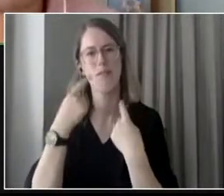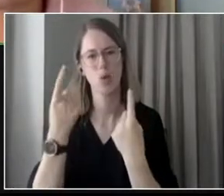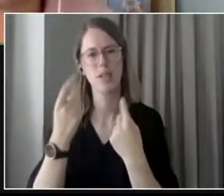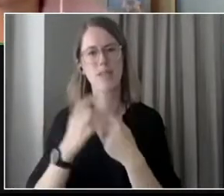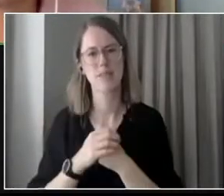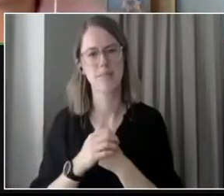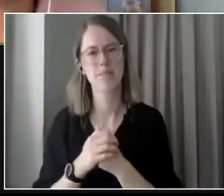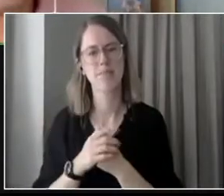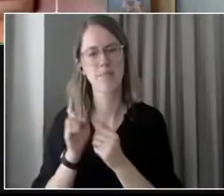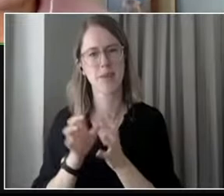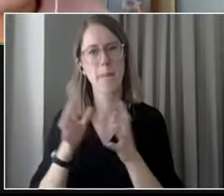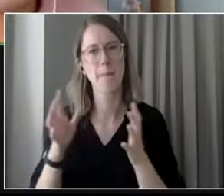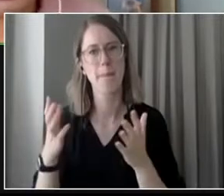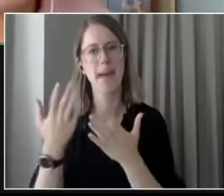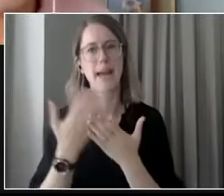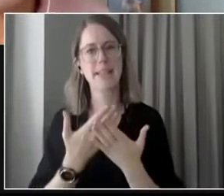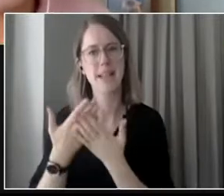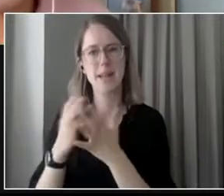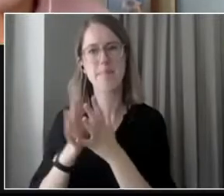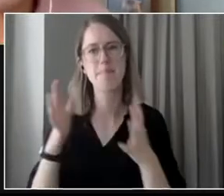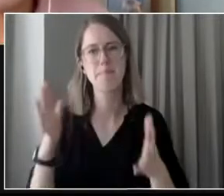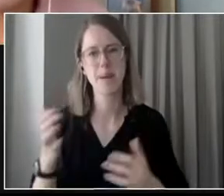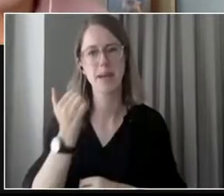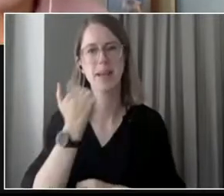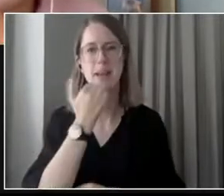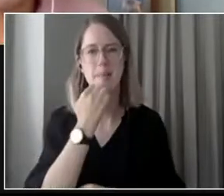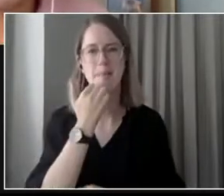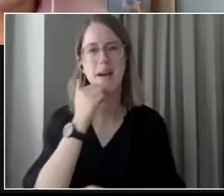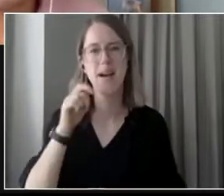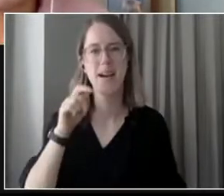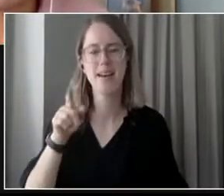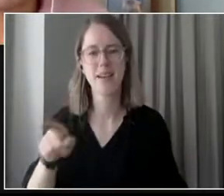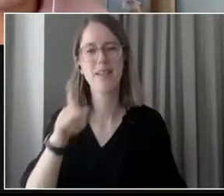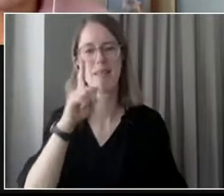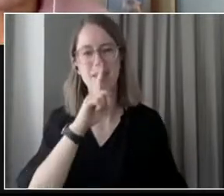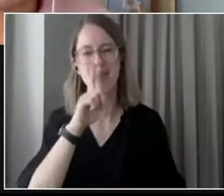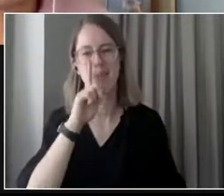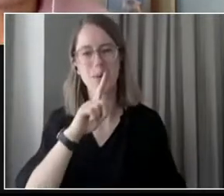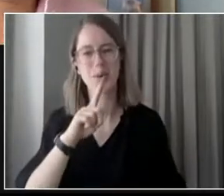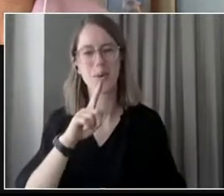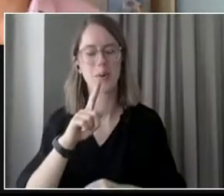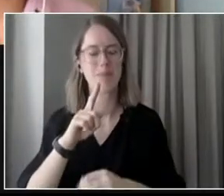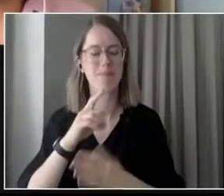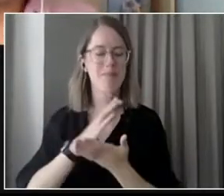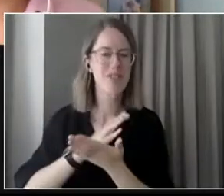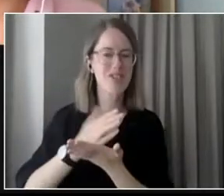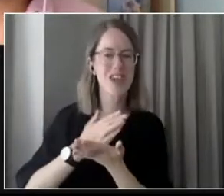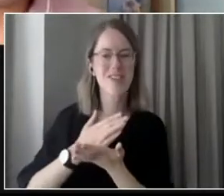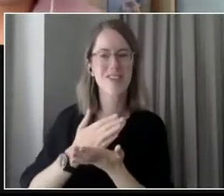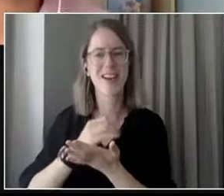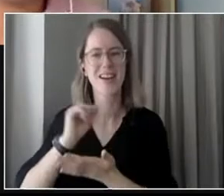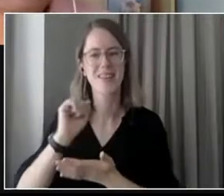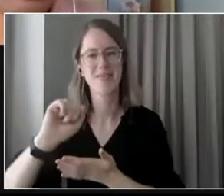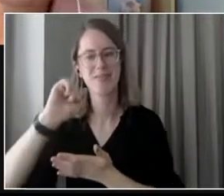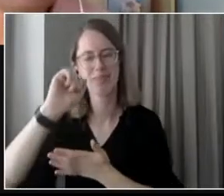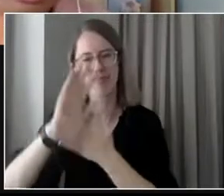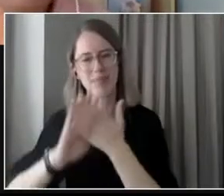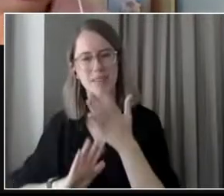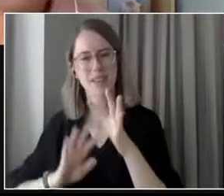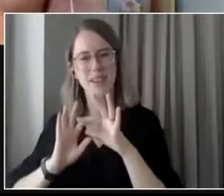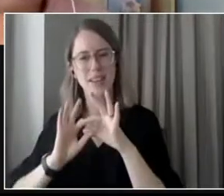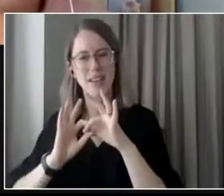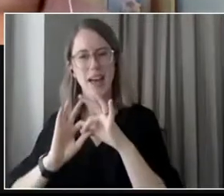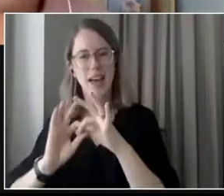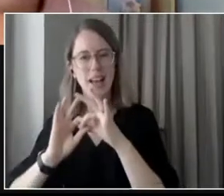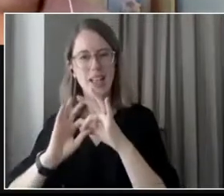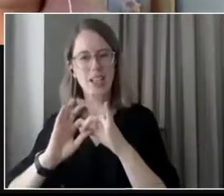that's a big study. That's a really big study of people talking and sharing their experience of engaging with